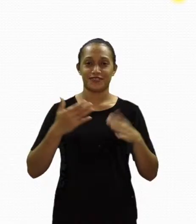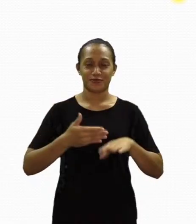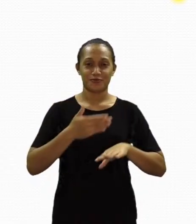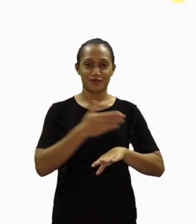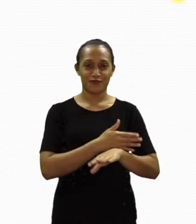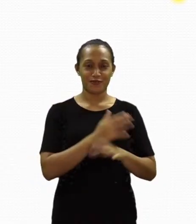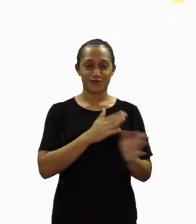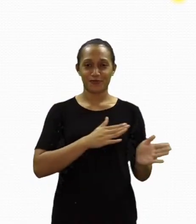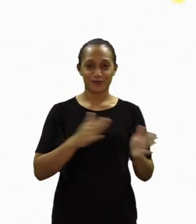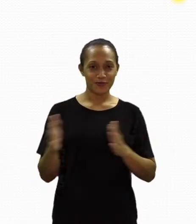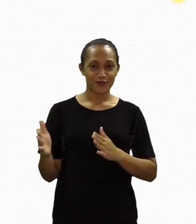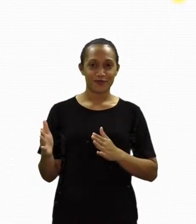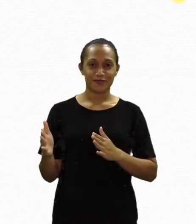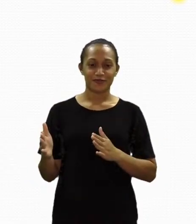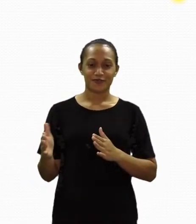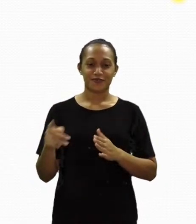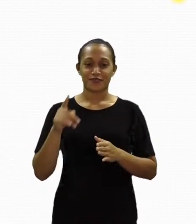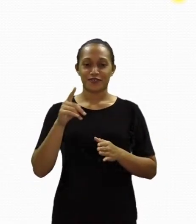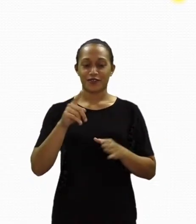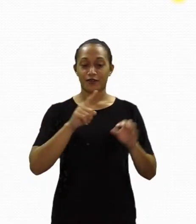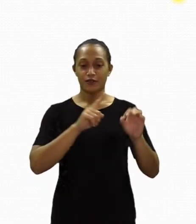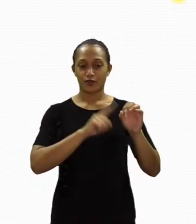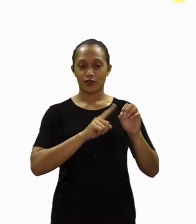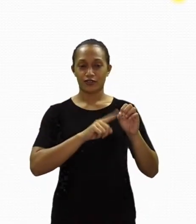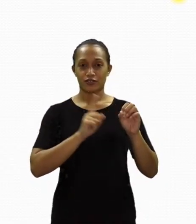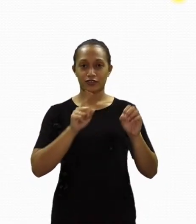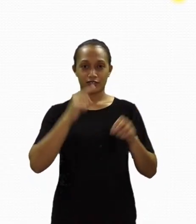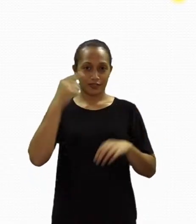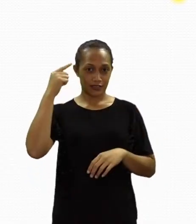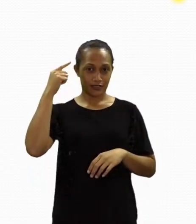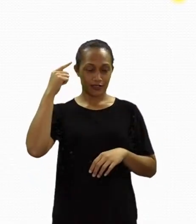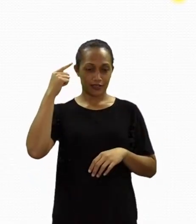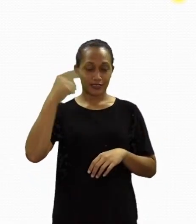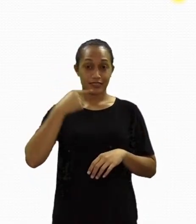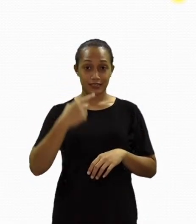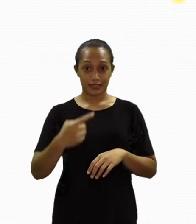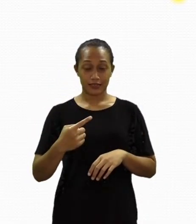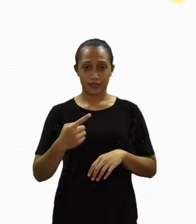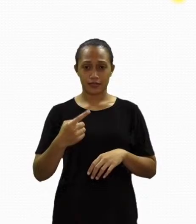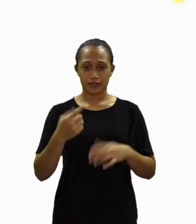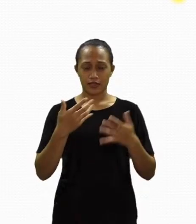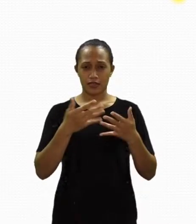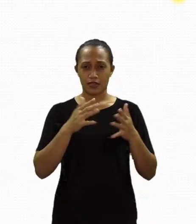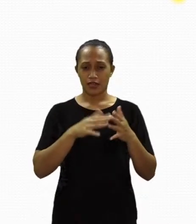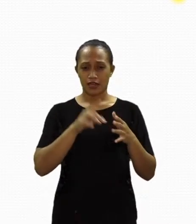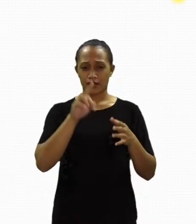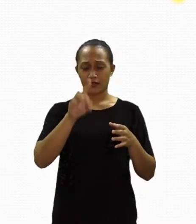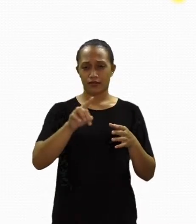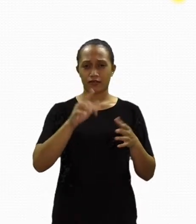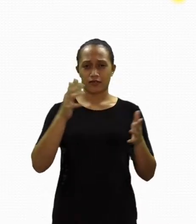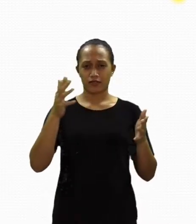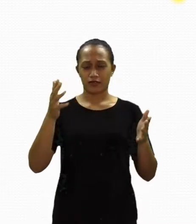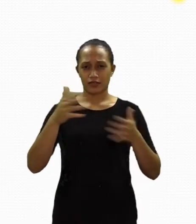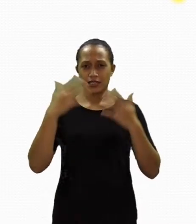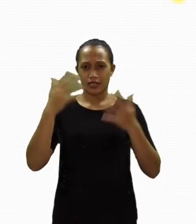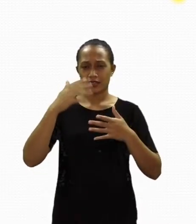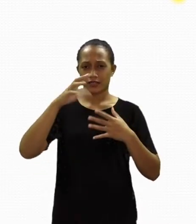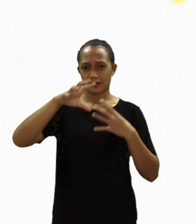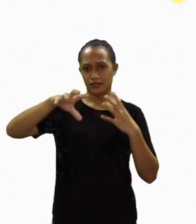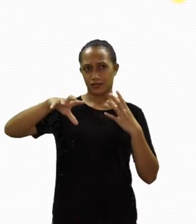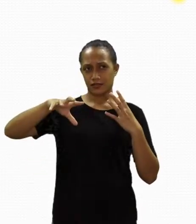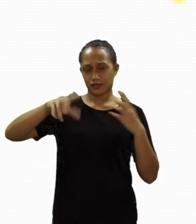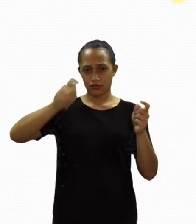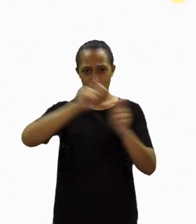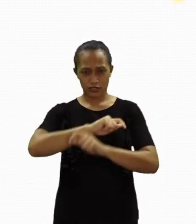we move on to that, a question that comes to mind is, how does gas exchange occurs in the